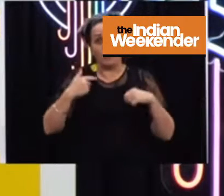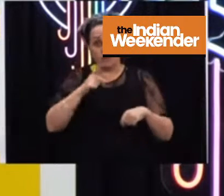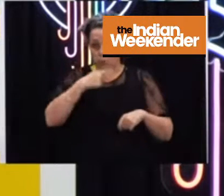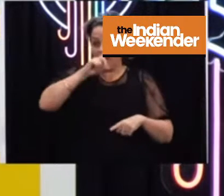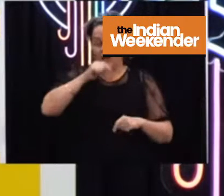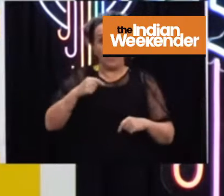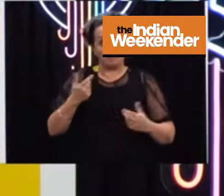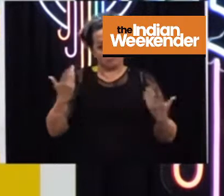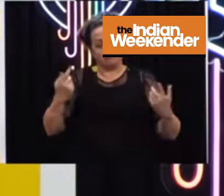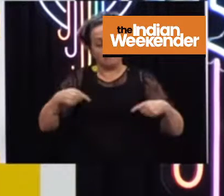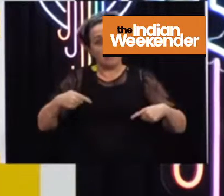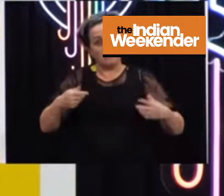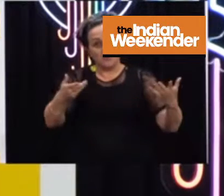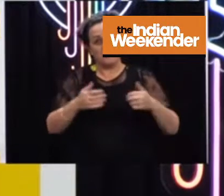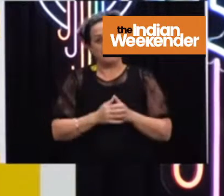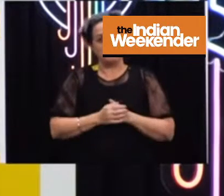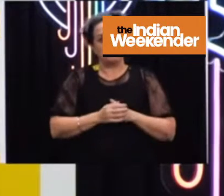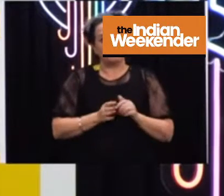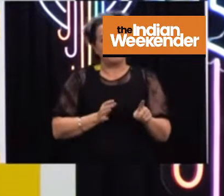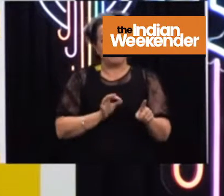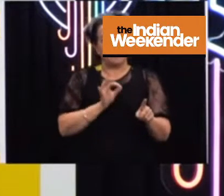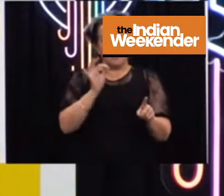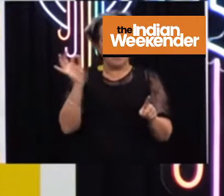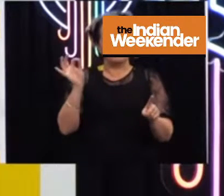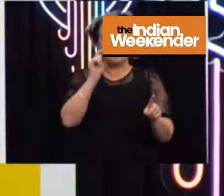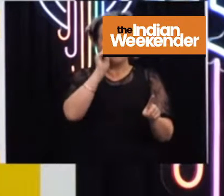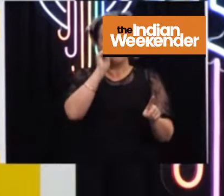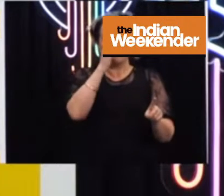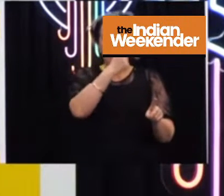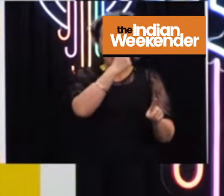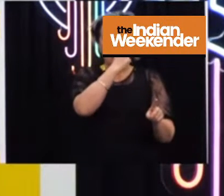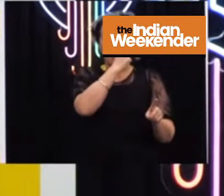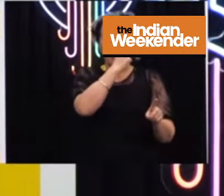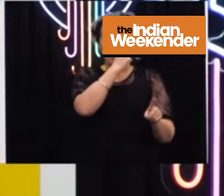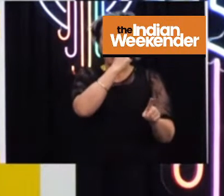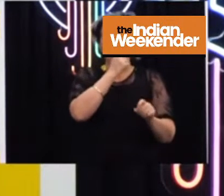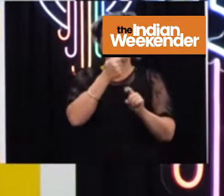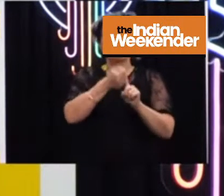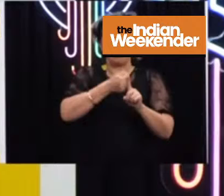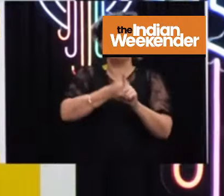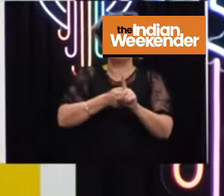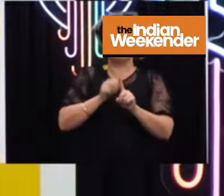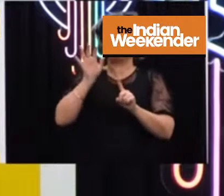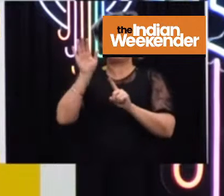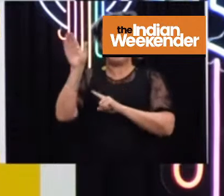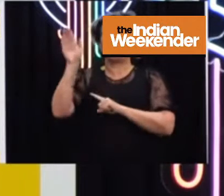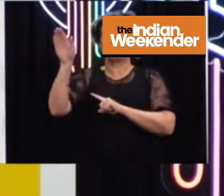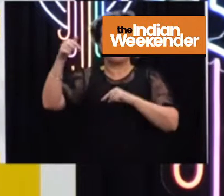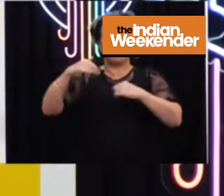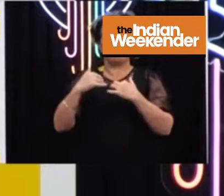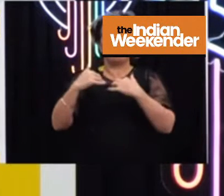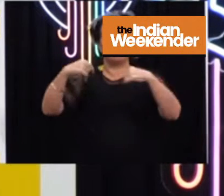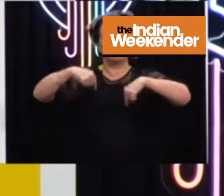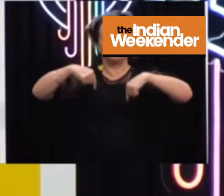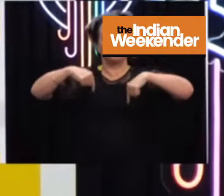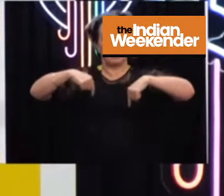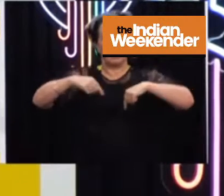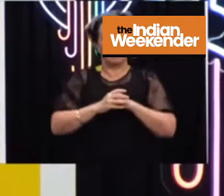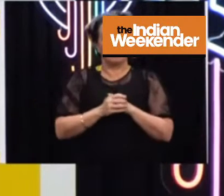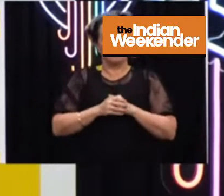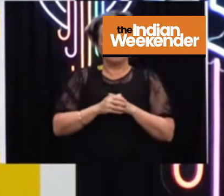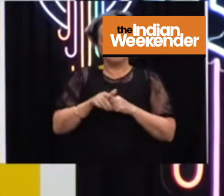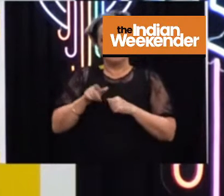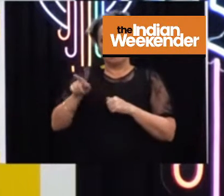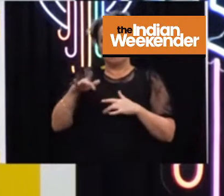capability to do that. I also asked on the flower protest outside Parliament. I understand Ashley Bloomfield was given a bouquet of flowers. Do you have sympathy for